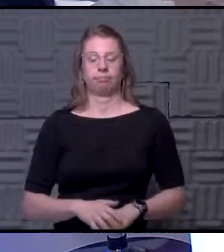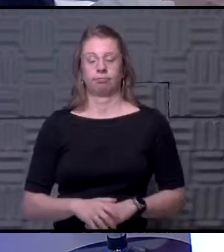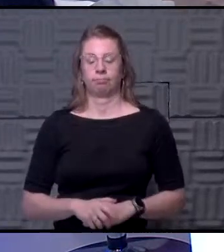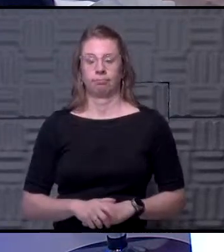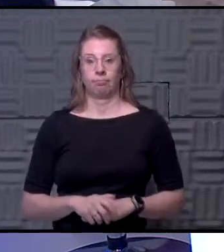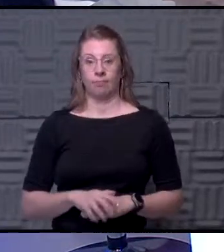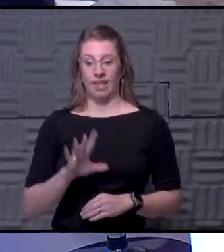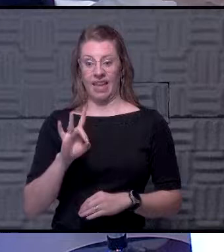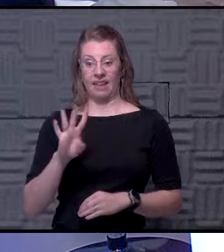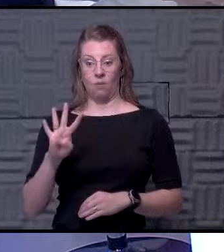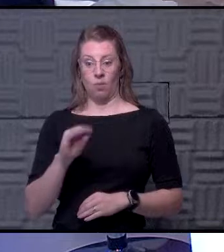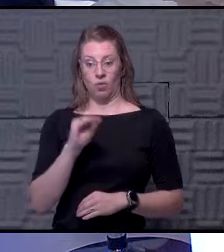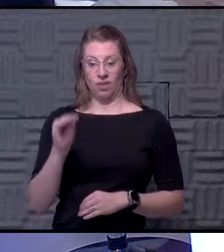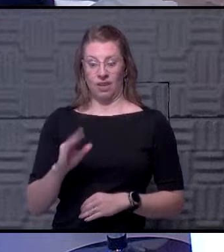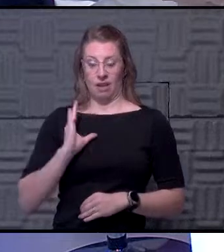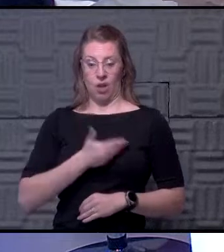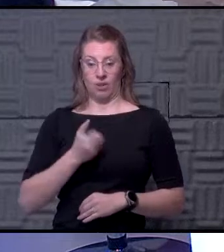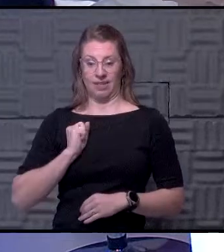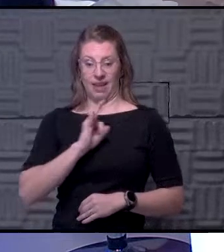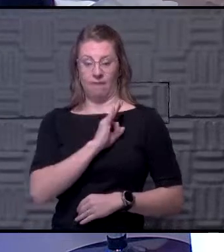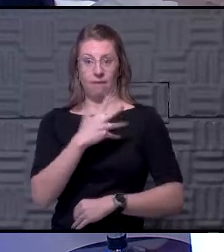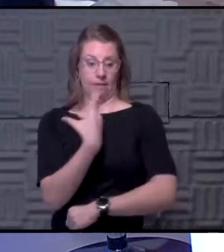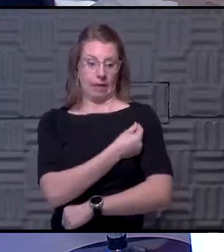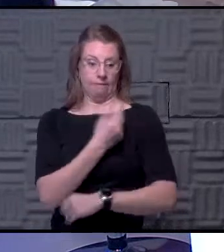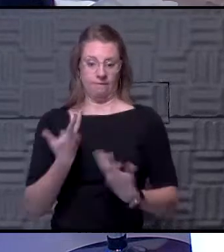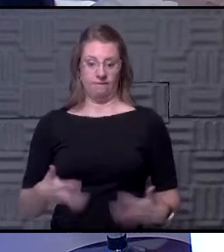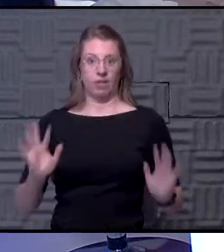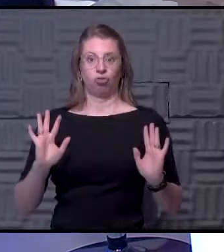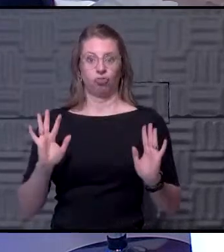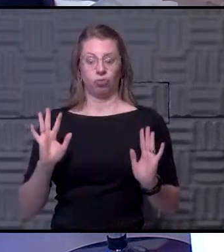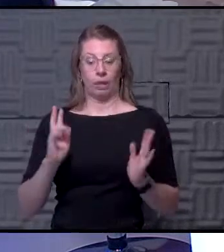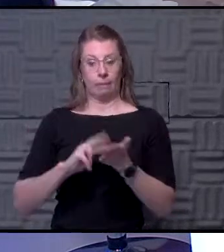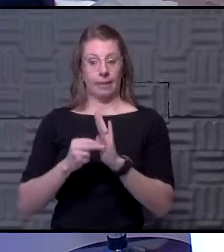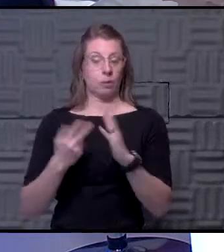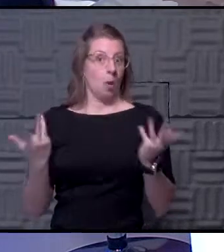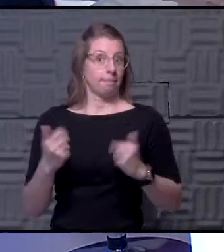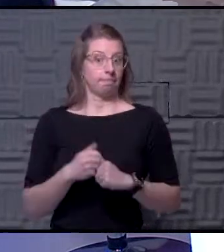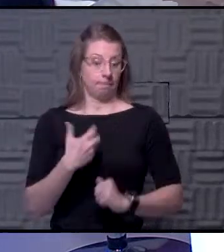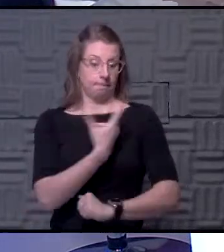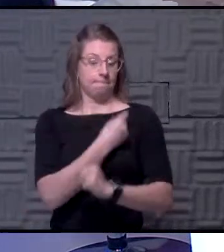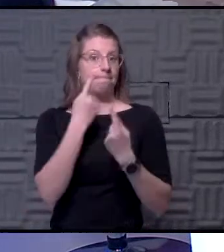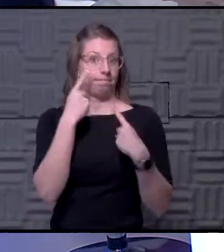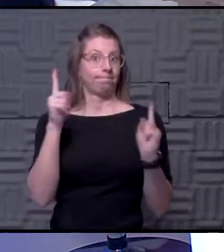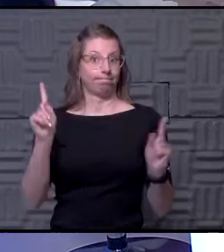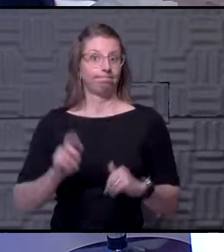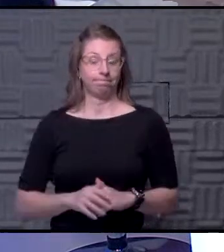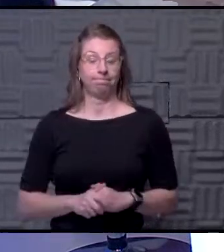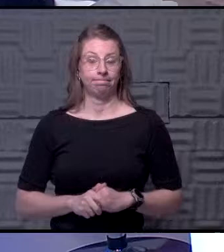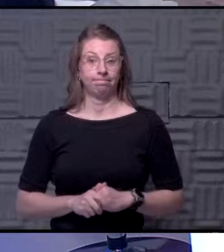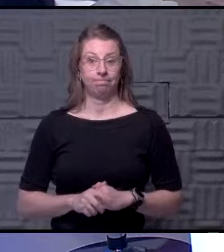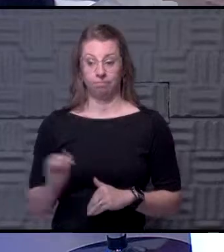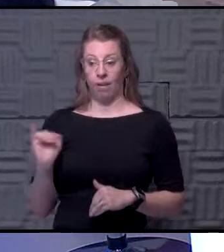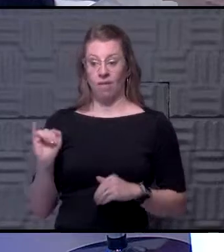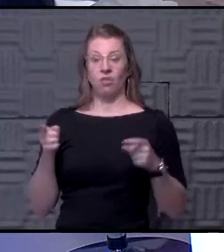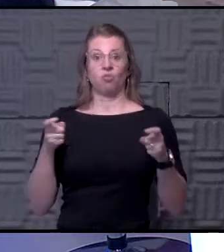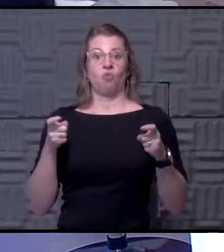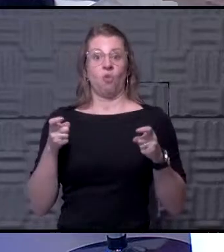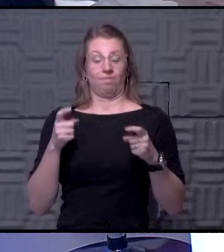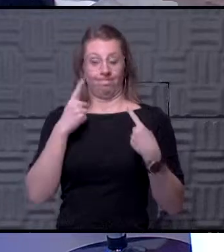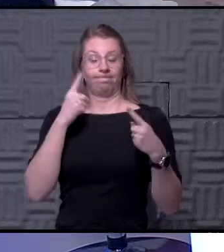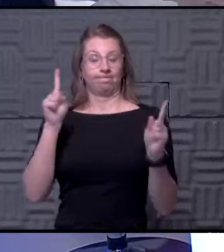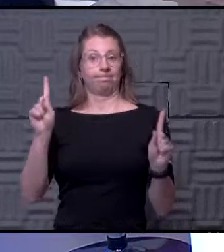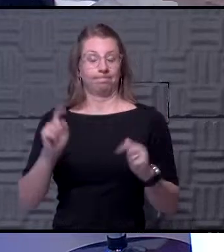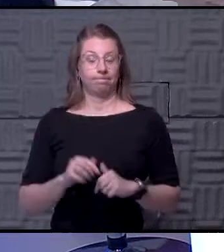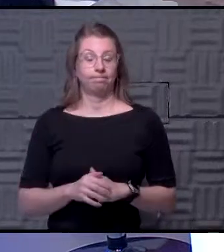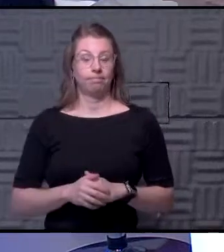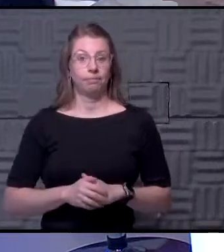have 84% of our staff vaccinated. So what it tells us, vaccination works, infection control works, and